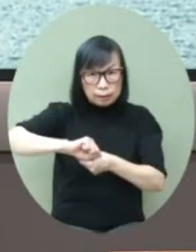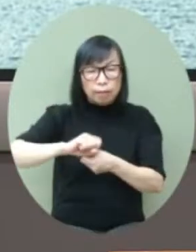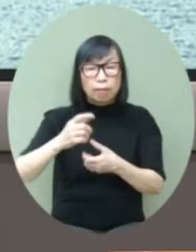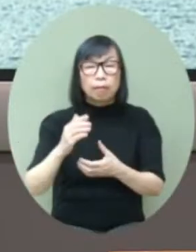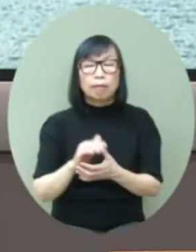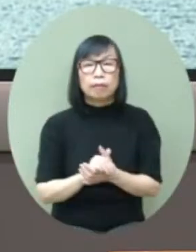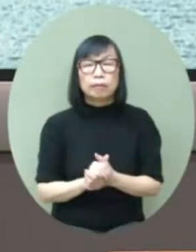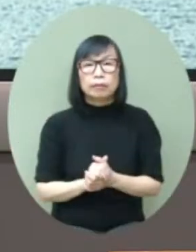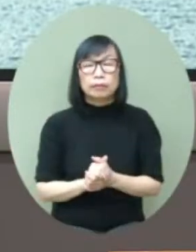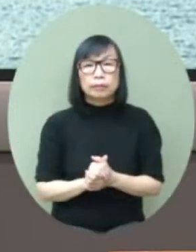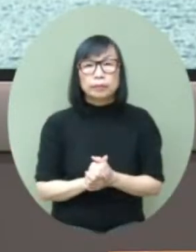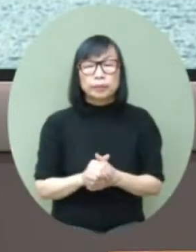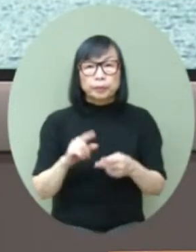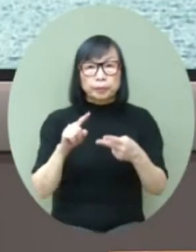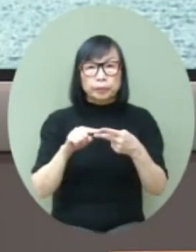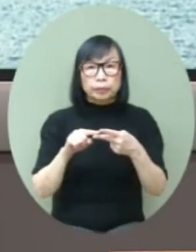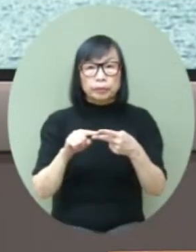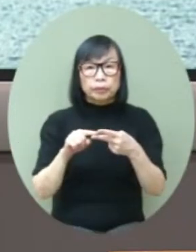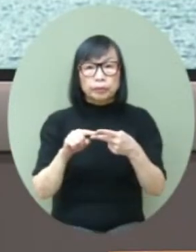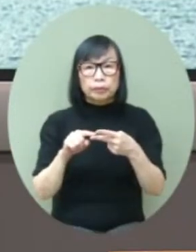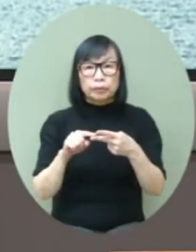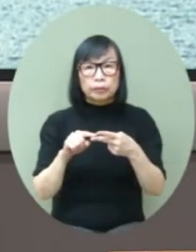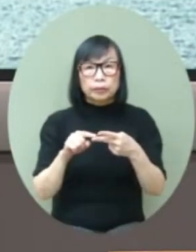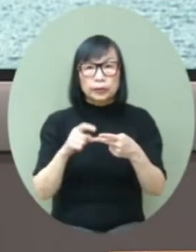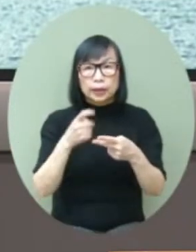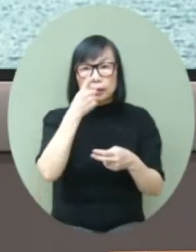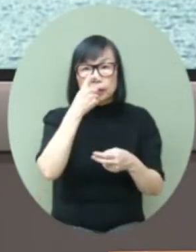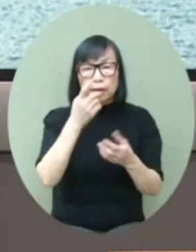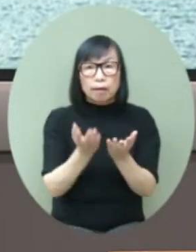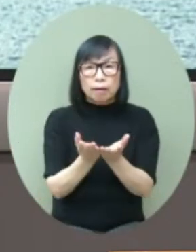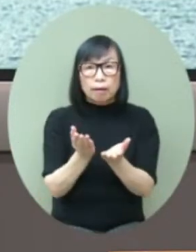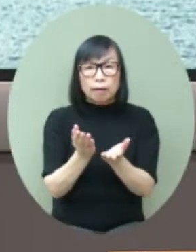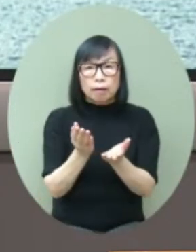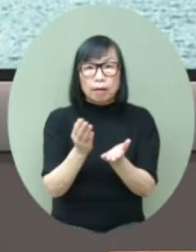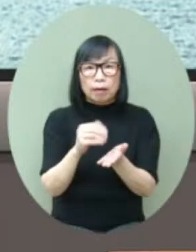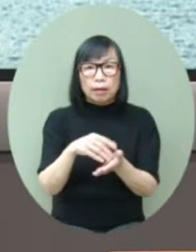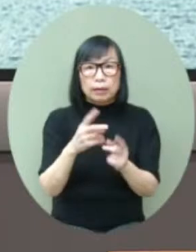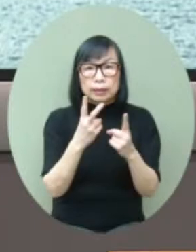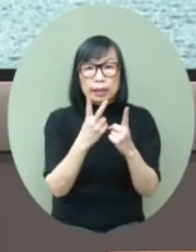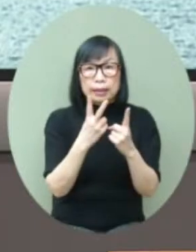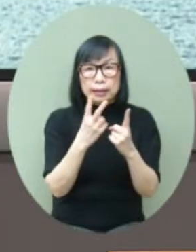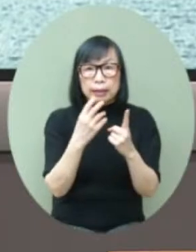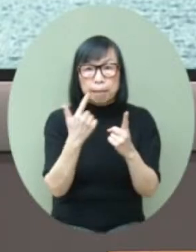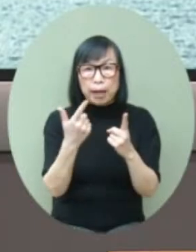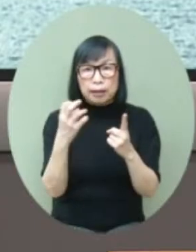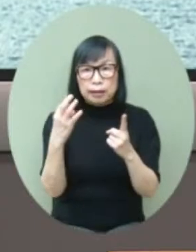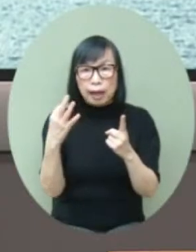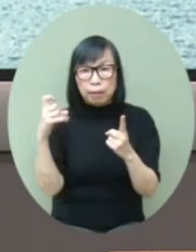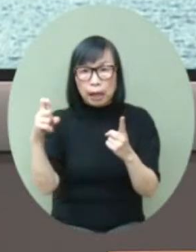9:30, so the number of people quarantined will go up. The second confirmed case is